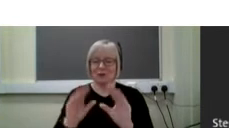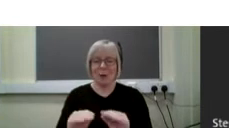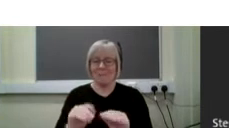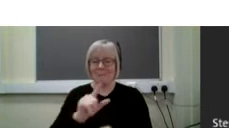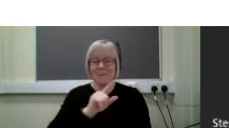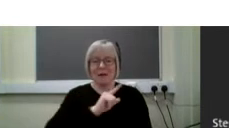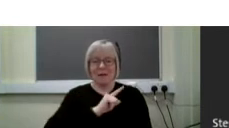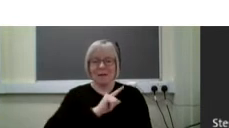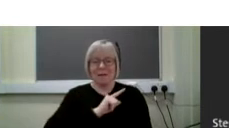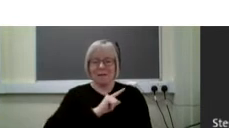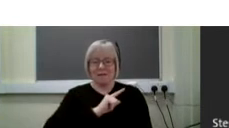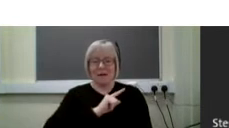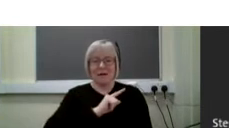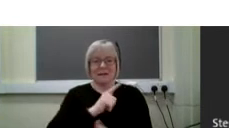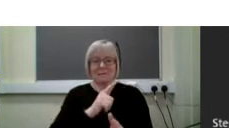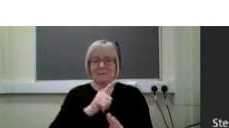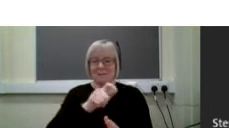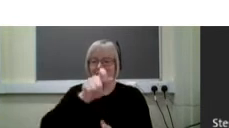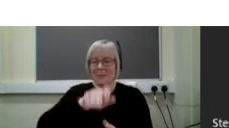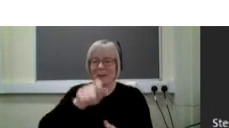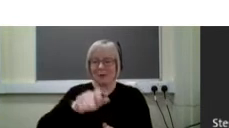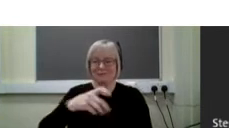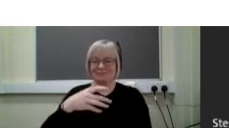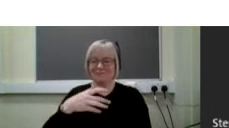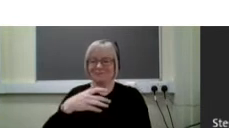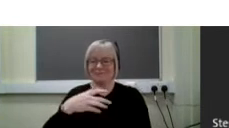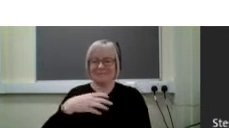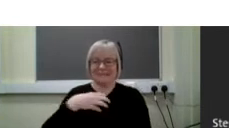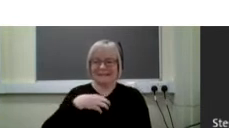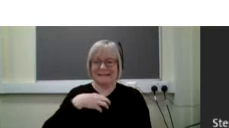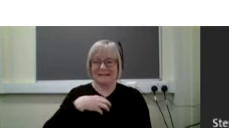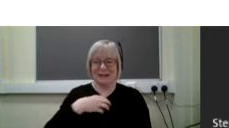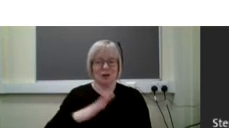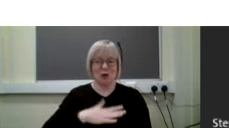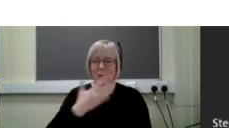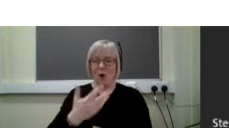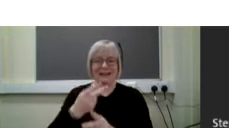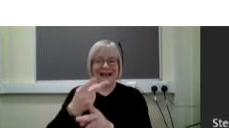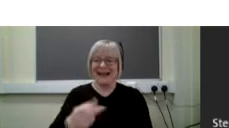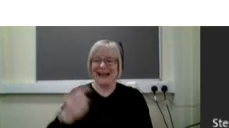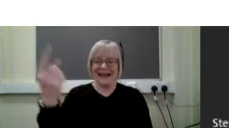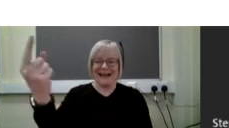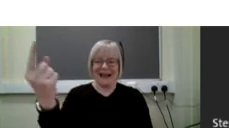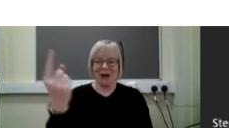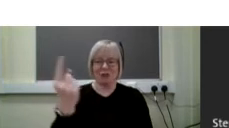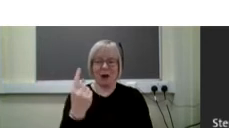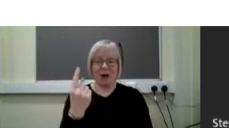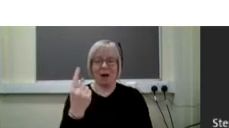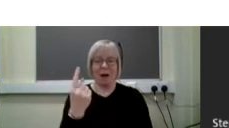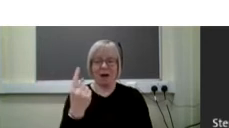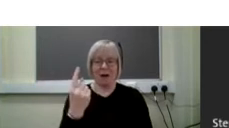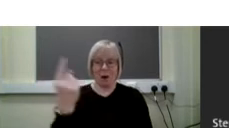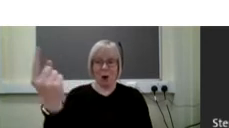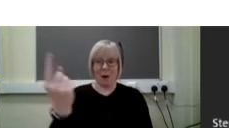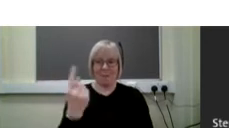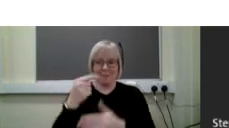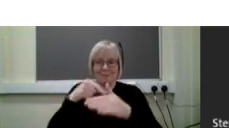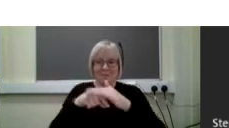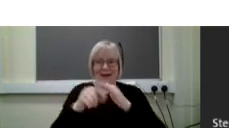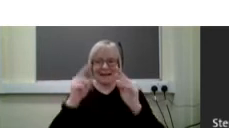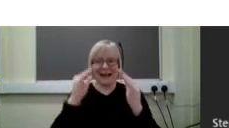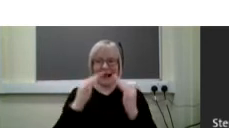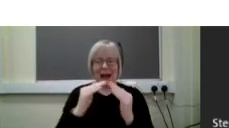people either being fearful of having a carer come in or carers getting ill, lack